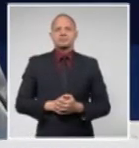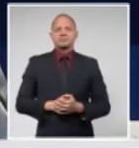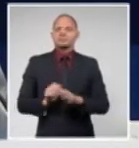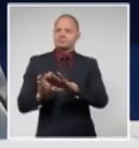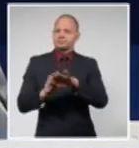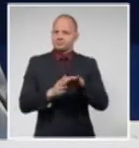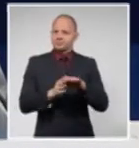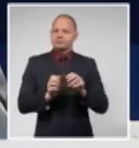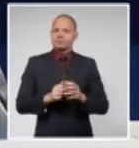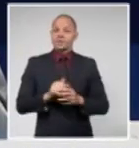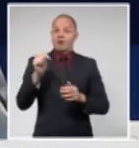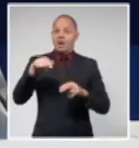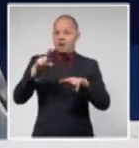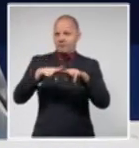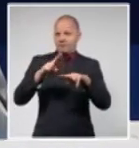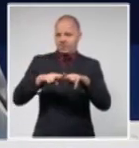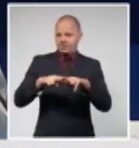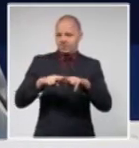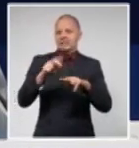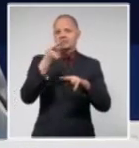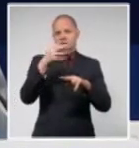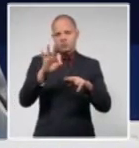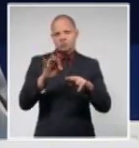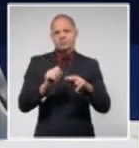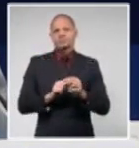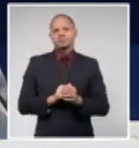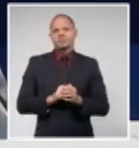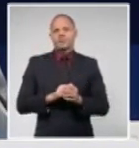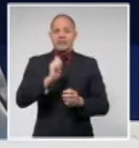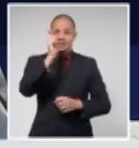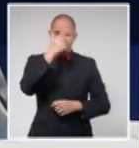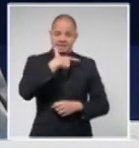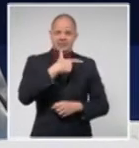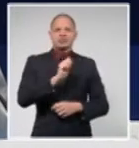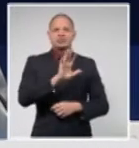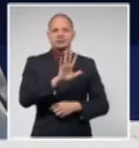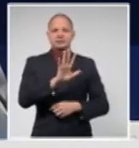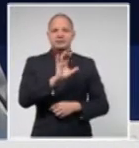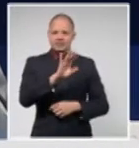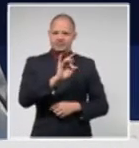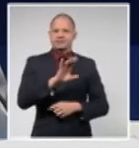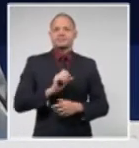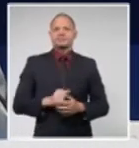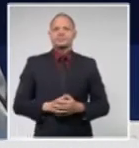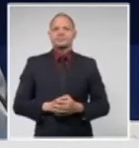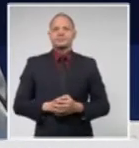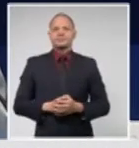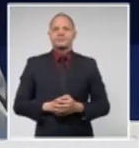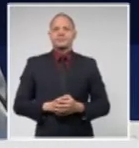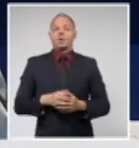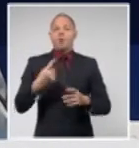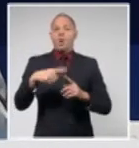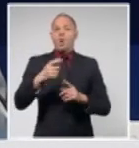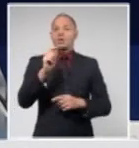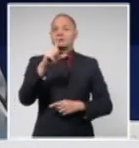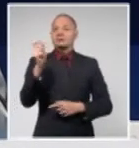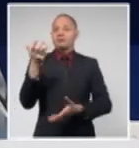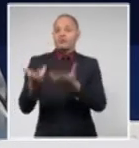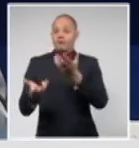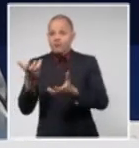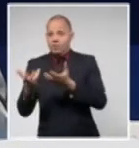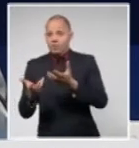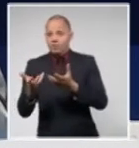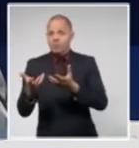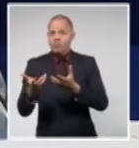Of the 42 cases diagnosed yesterday, 18 belong to Havana, 15 to Ciego de